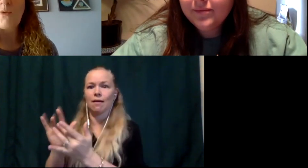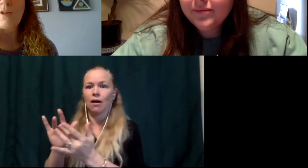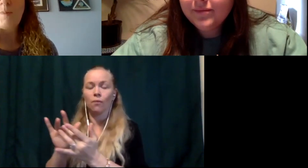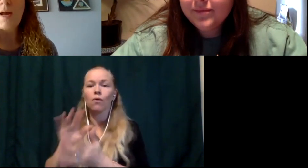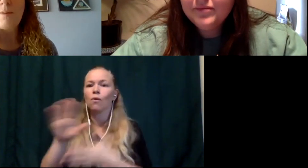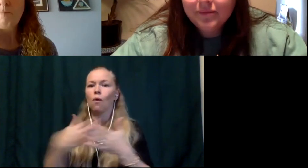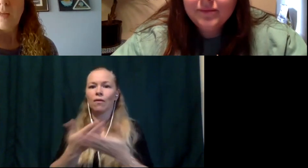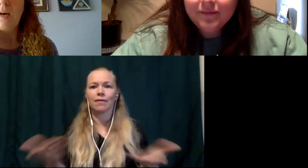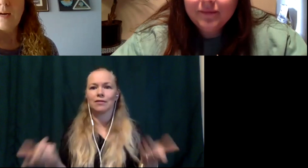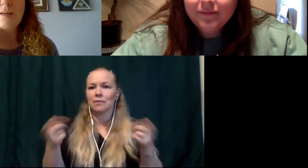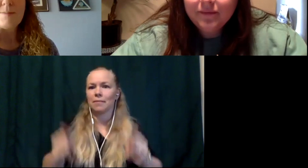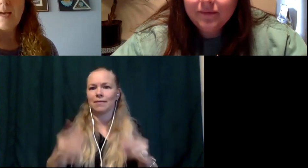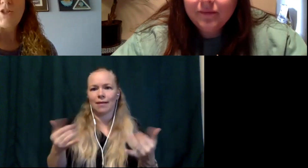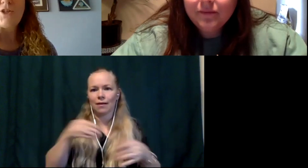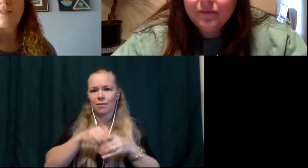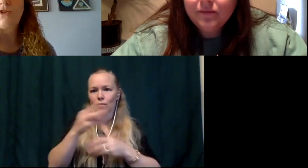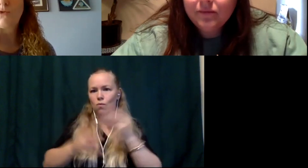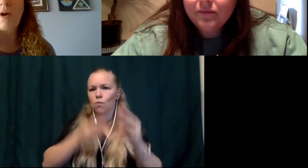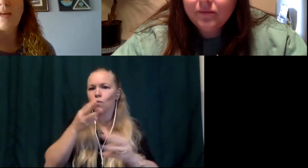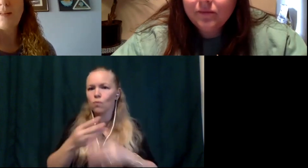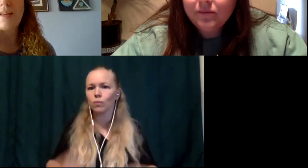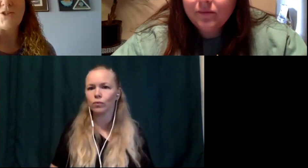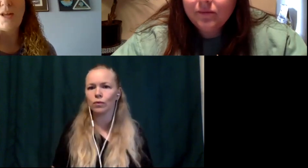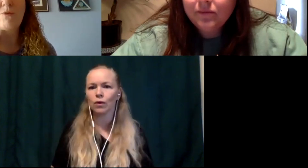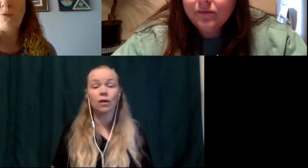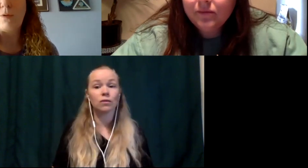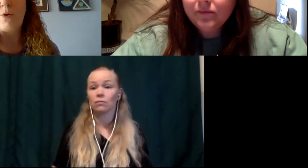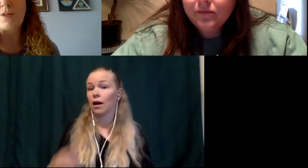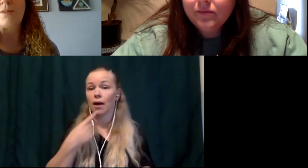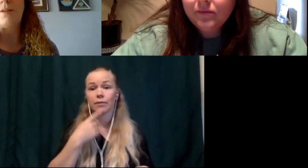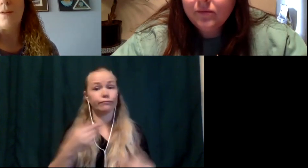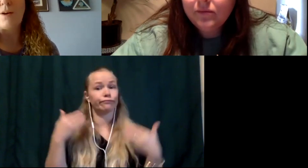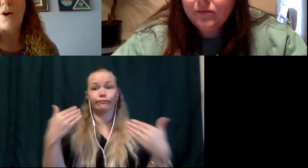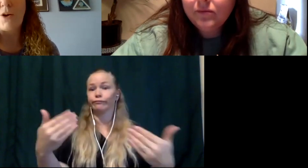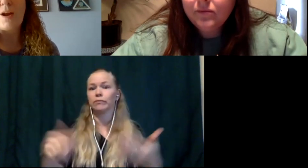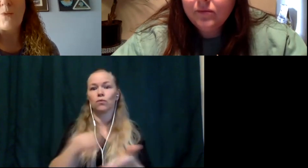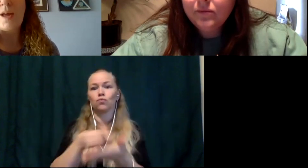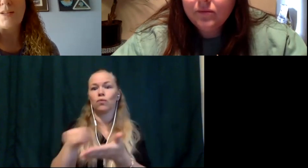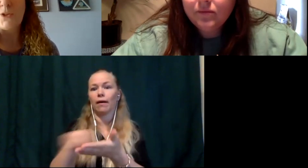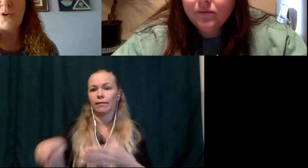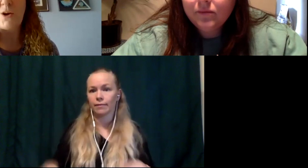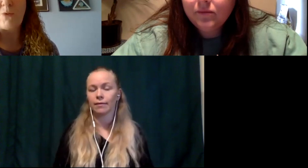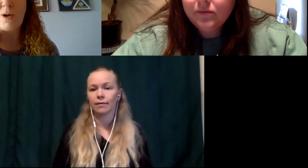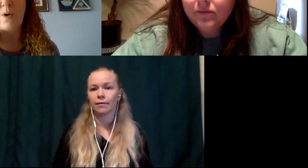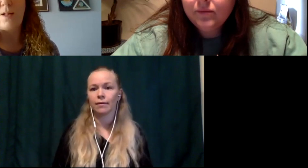on in the world. But just write. And of course, a great way to learn how to write well is